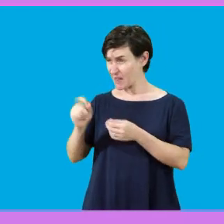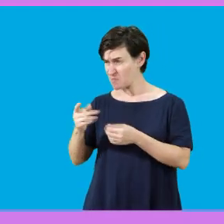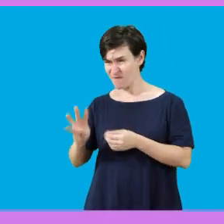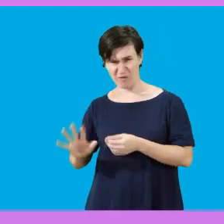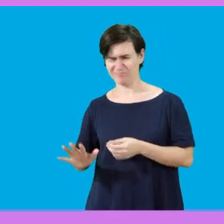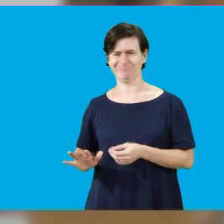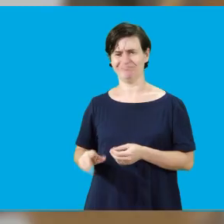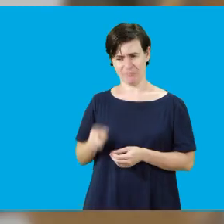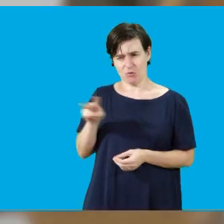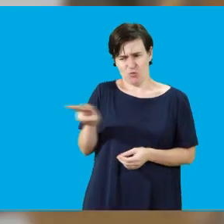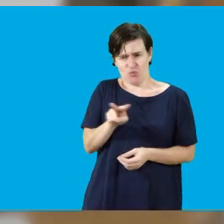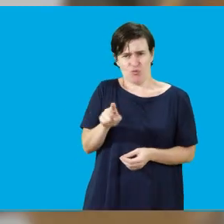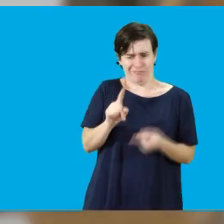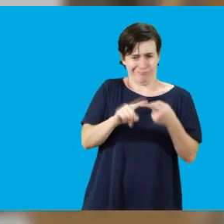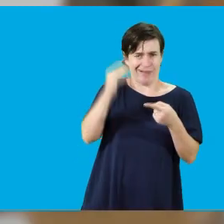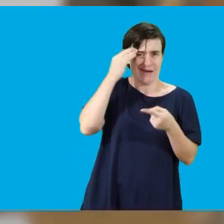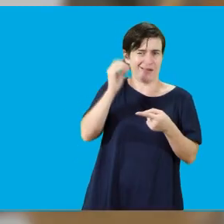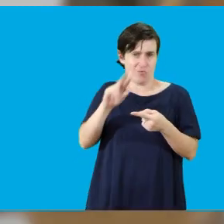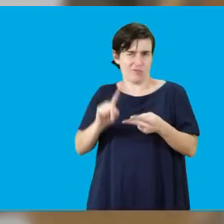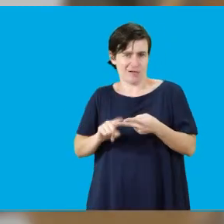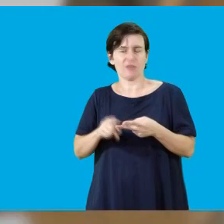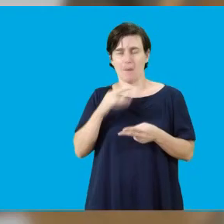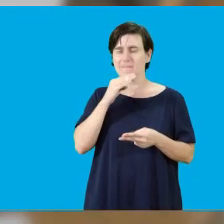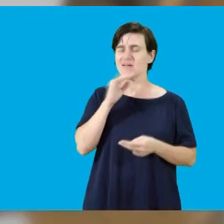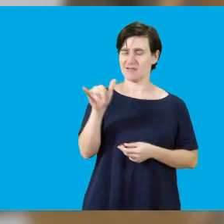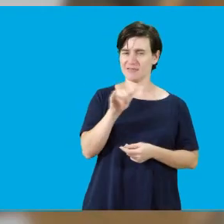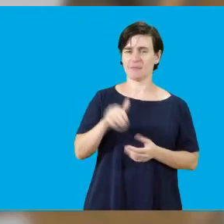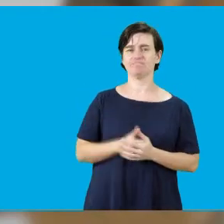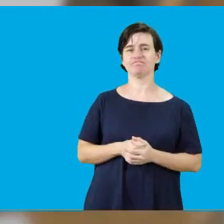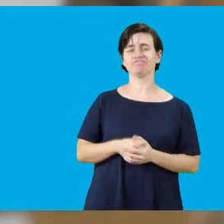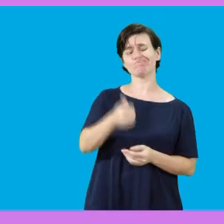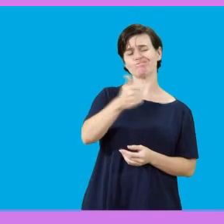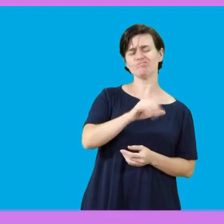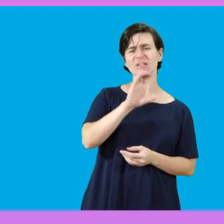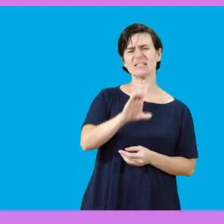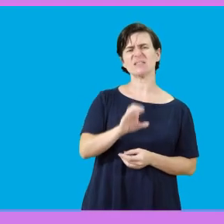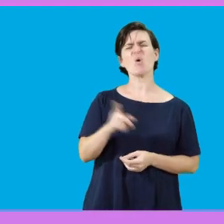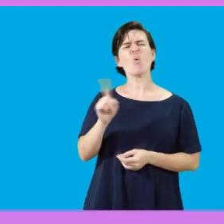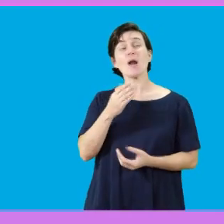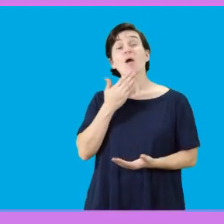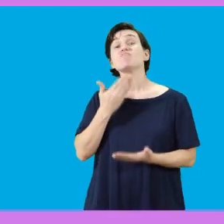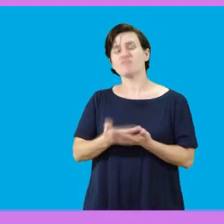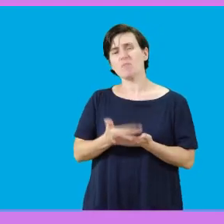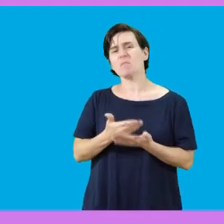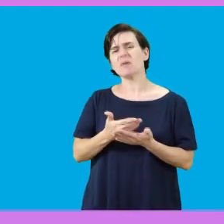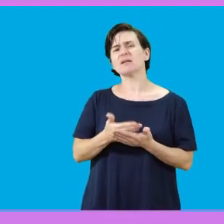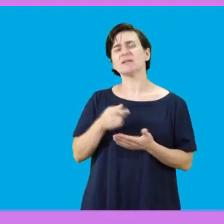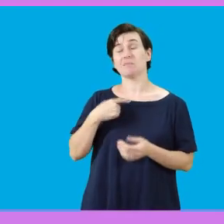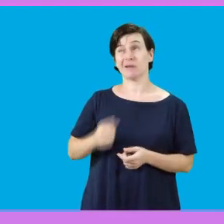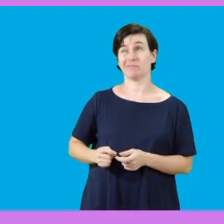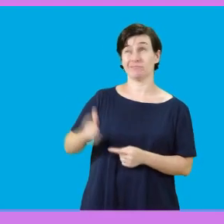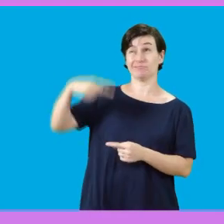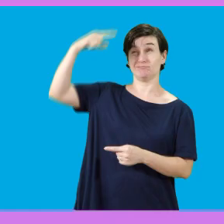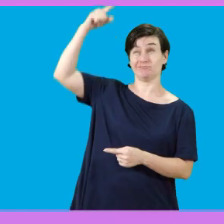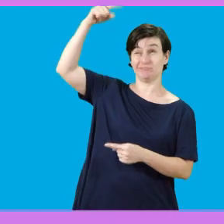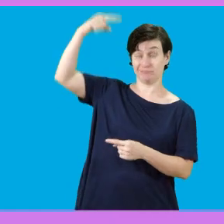third outcome. So these outcomes are actually equal. So C, what is the probability of